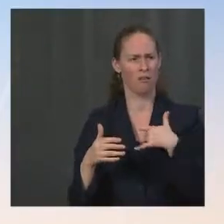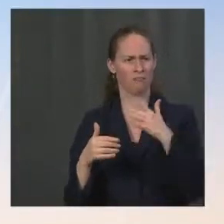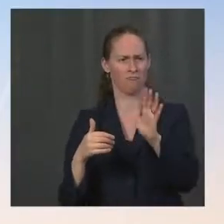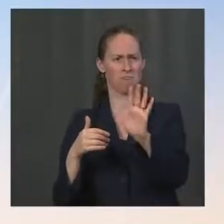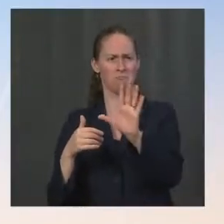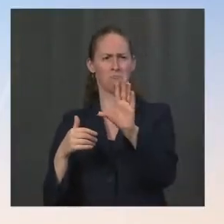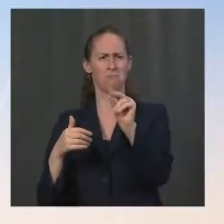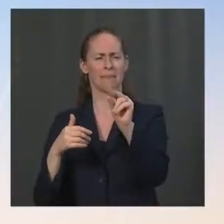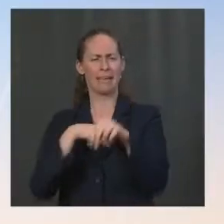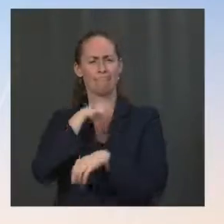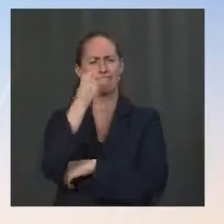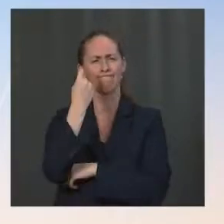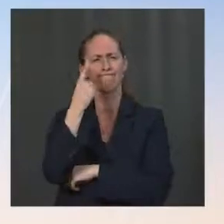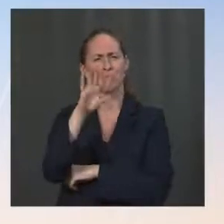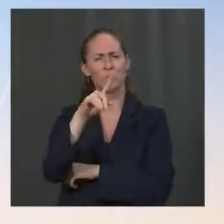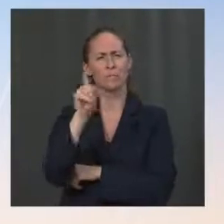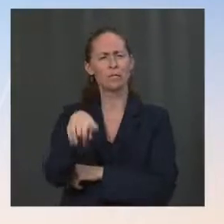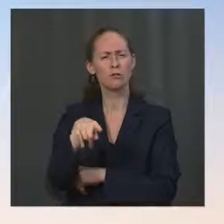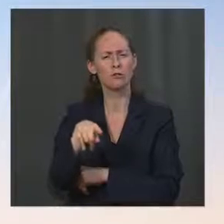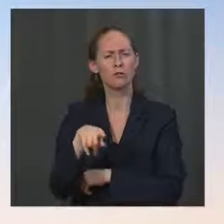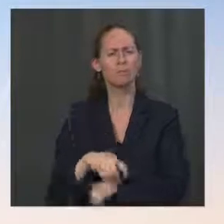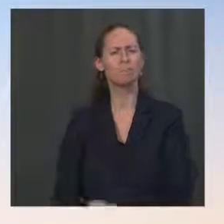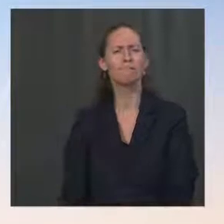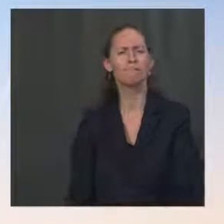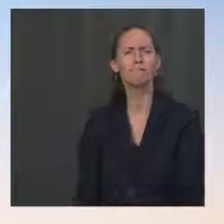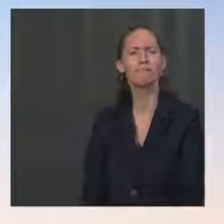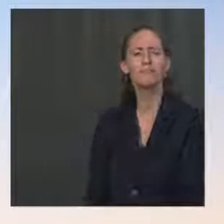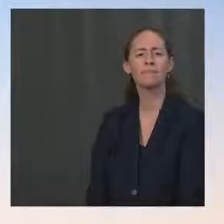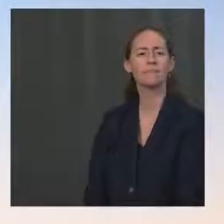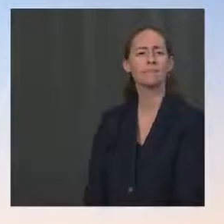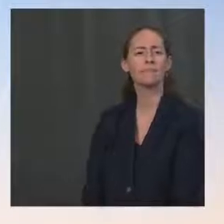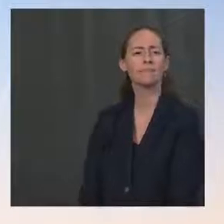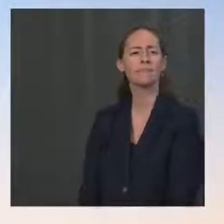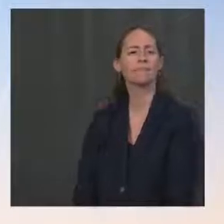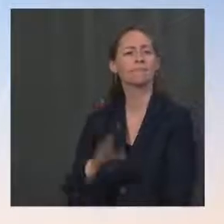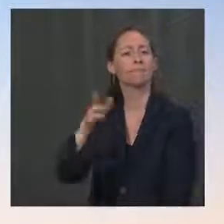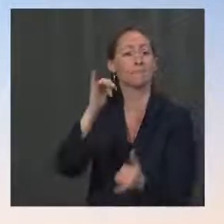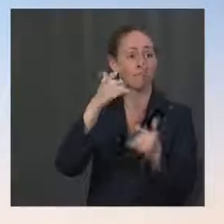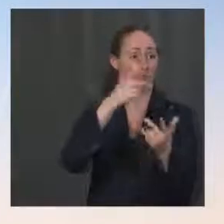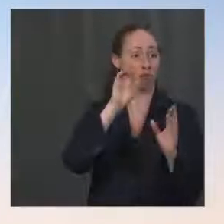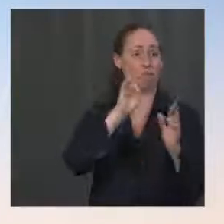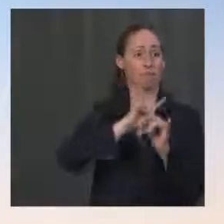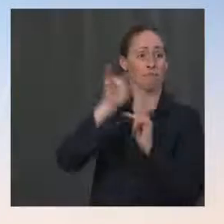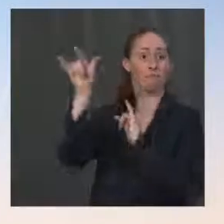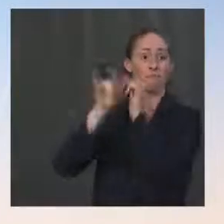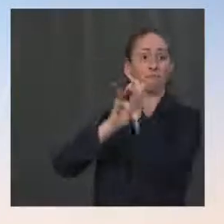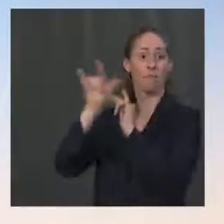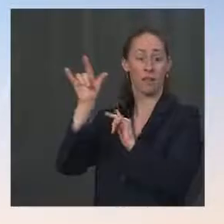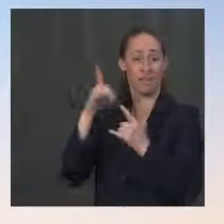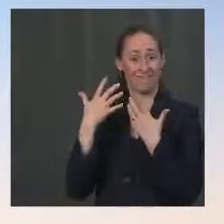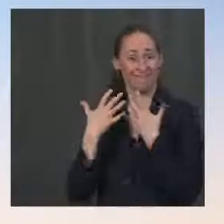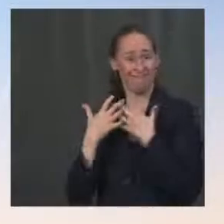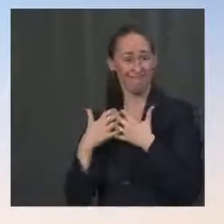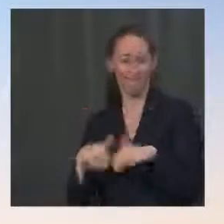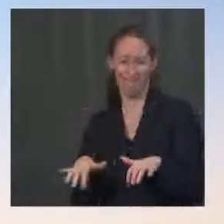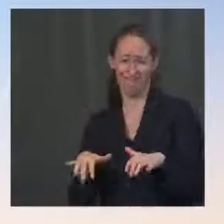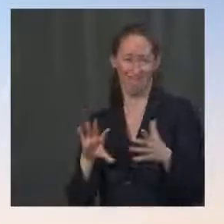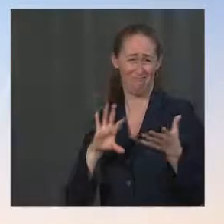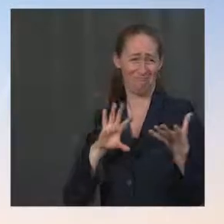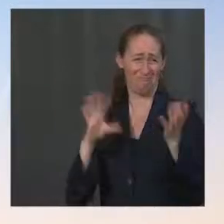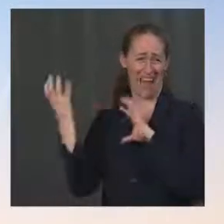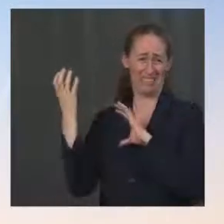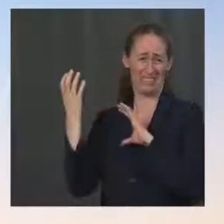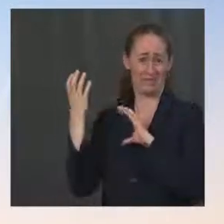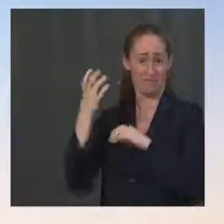is. The question is that the airport evacuation obviously was disorganized, as criticized even by Democratic congressmen. Is there actually a